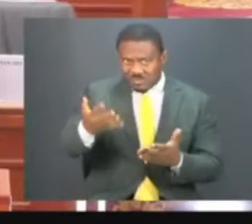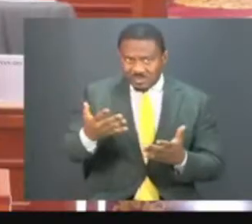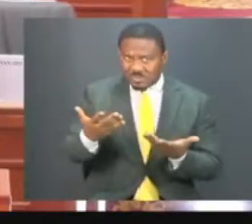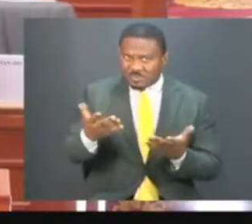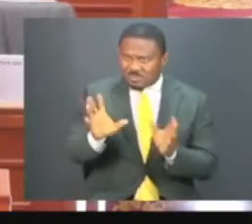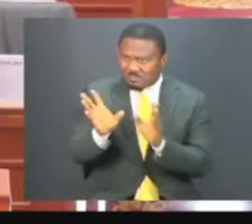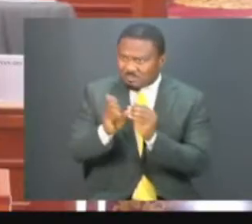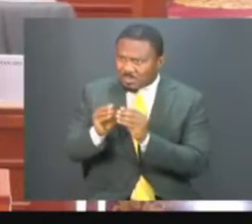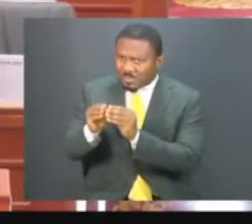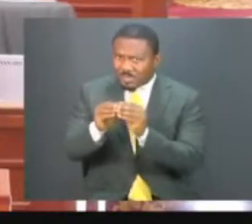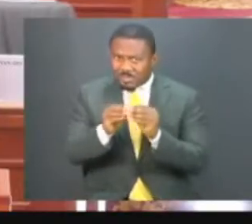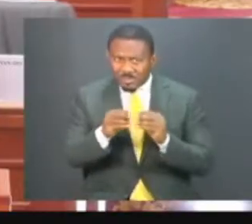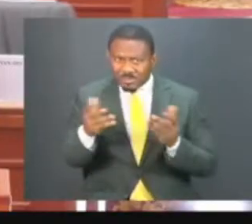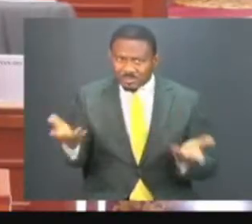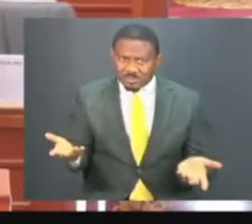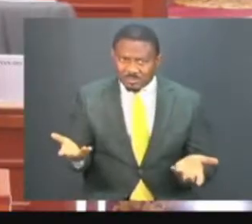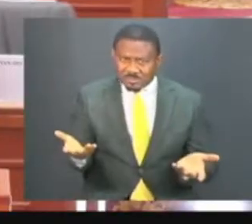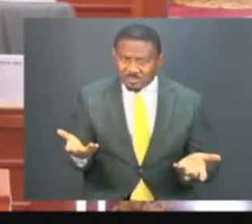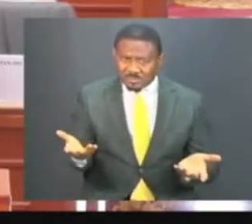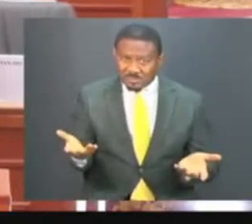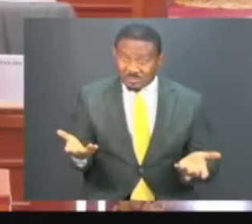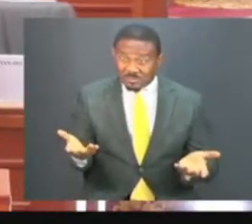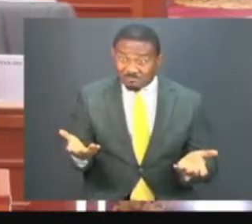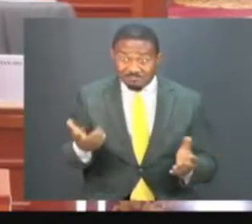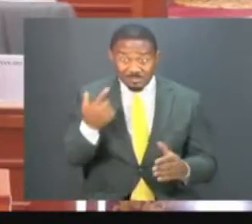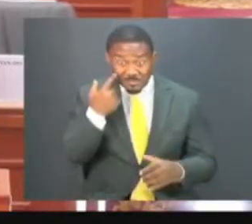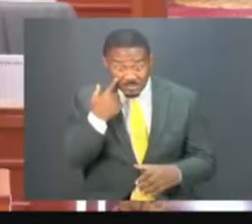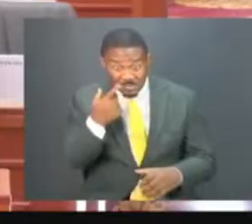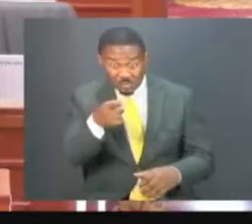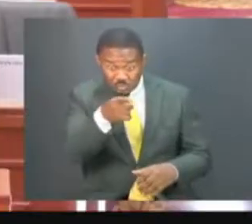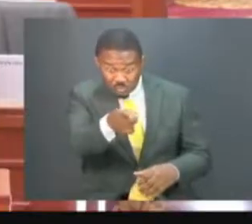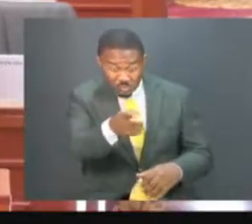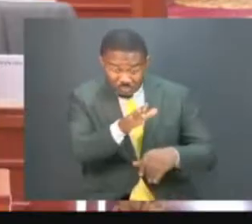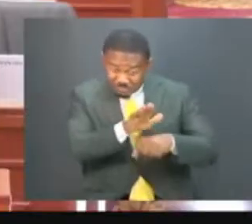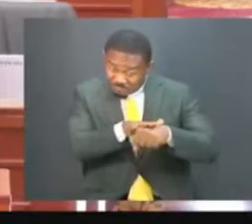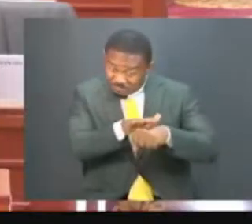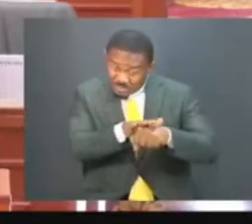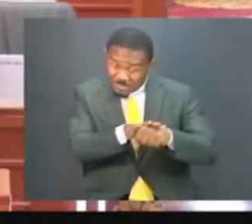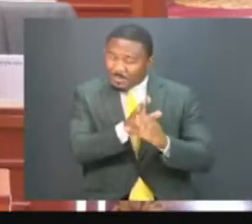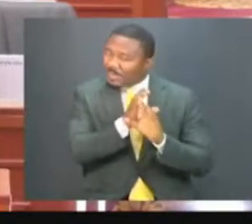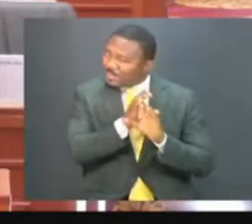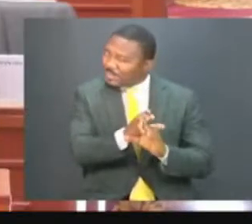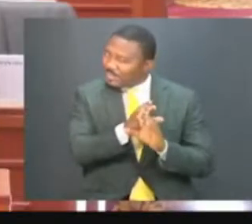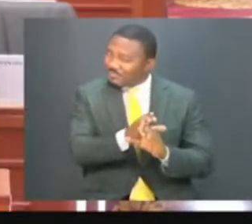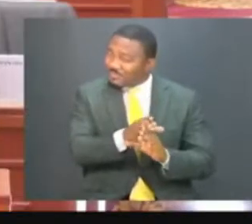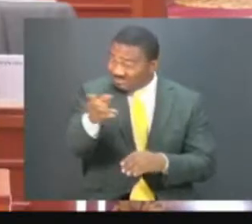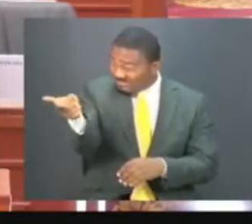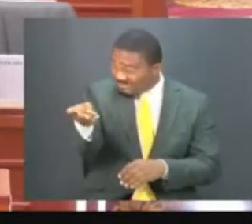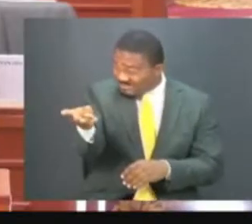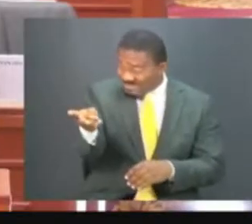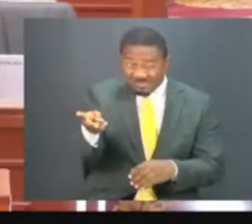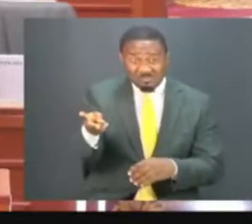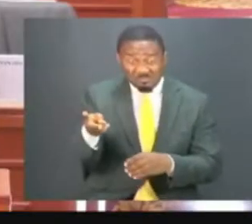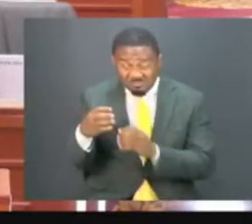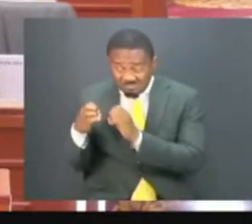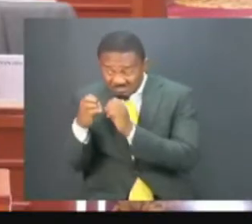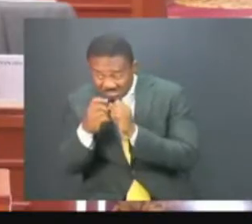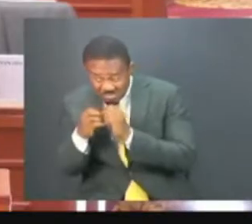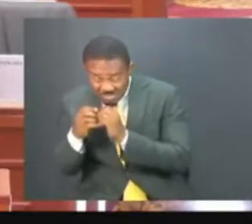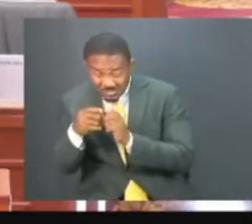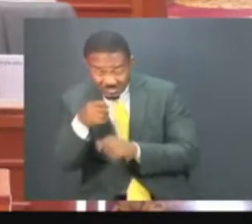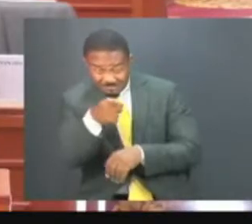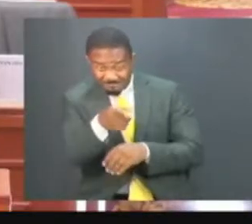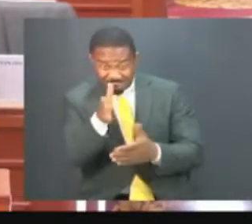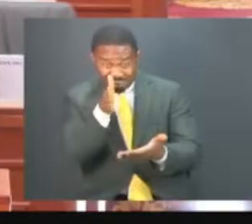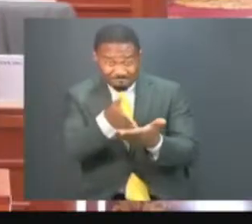to run together, energy minister. So you have to be very careful. So, Mr. Speaker, let's stick to